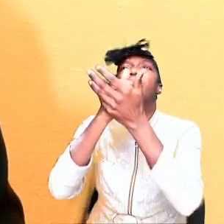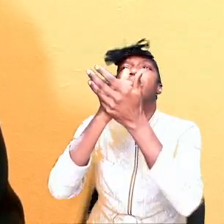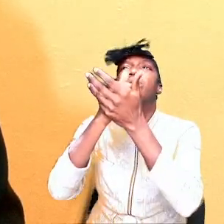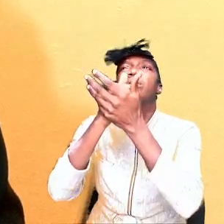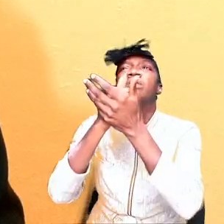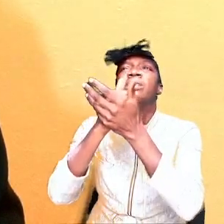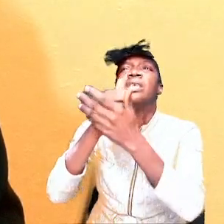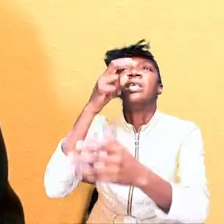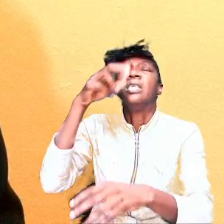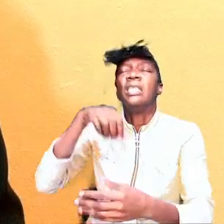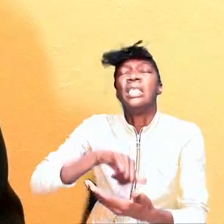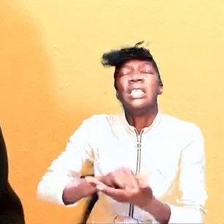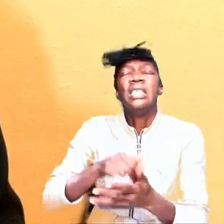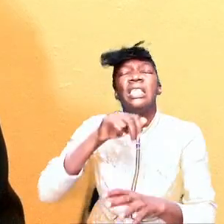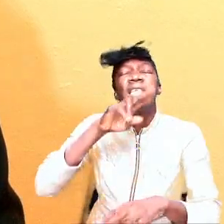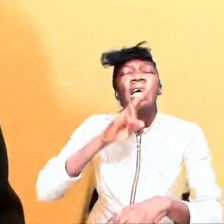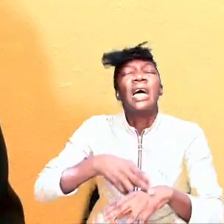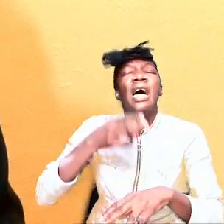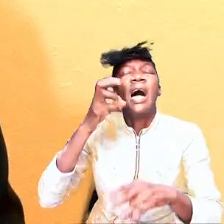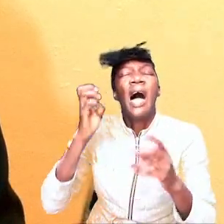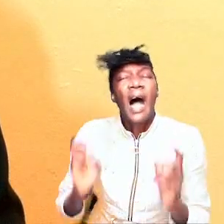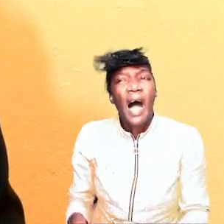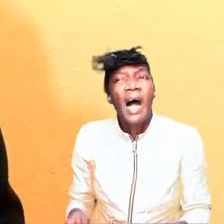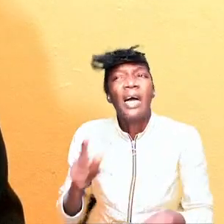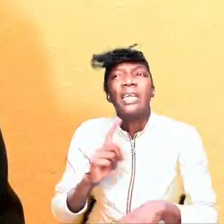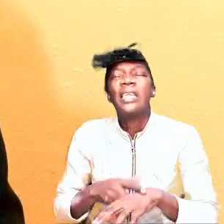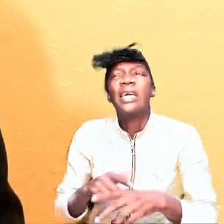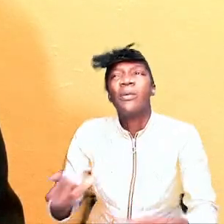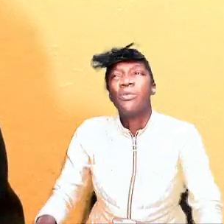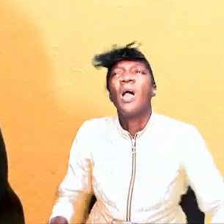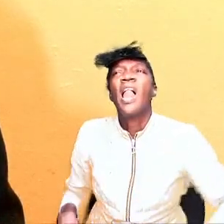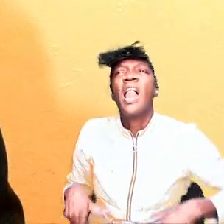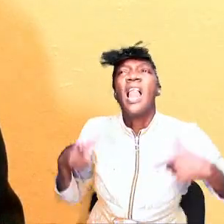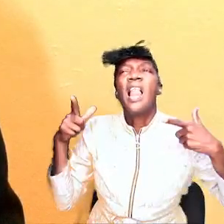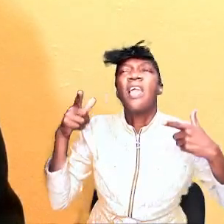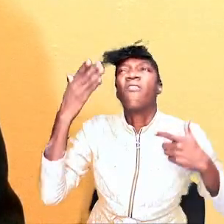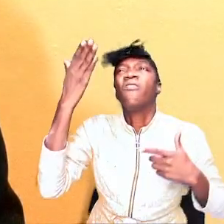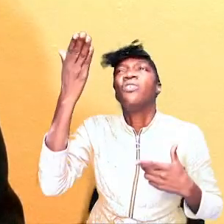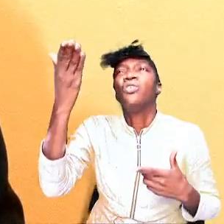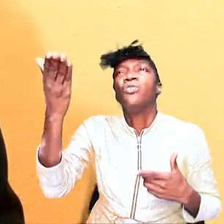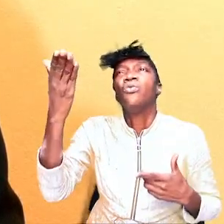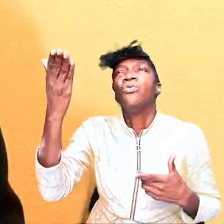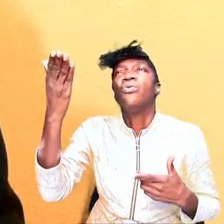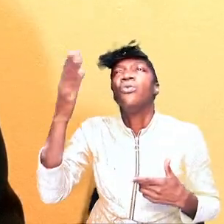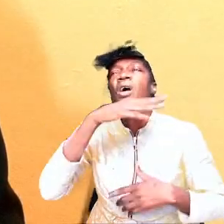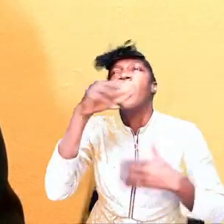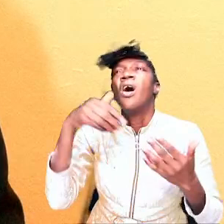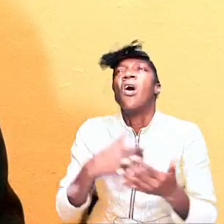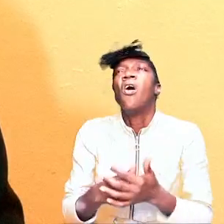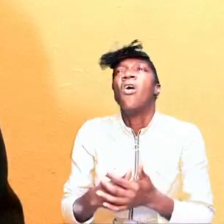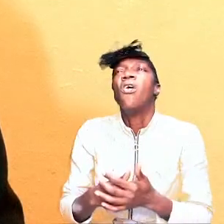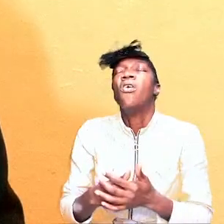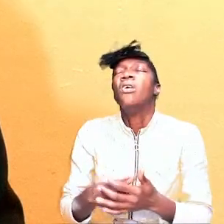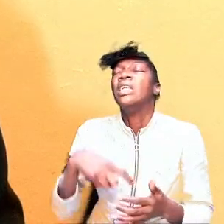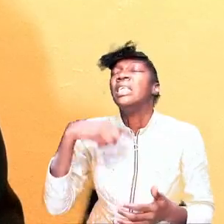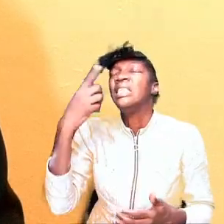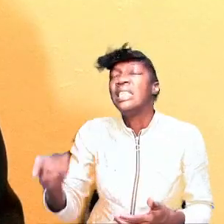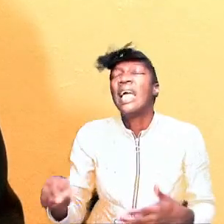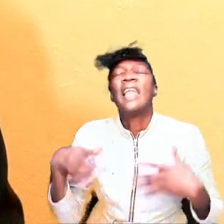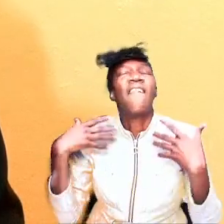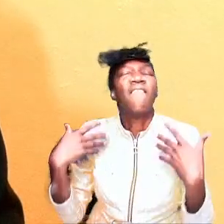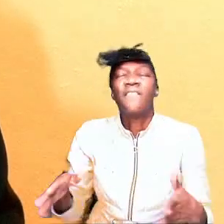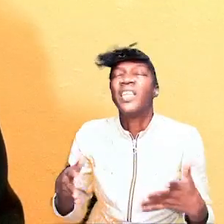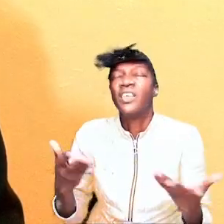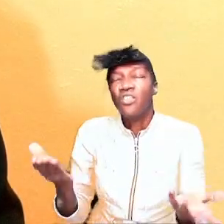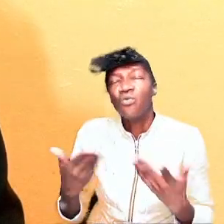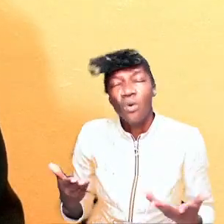difficult time to live for you. When all is said and done, we would like to